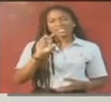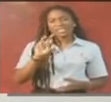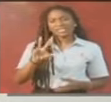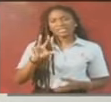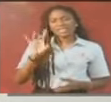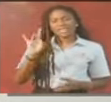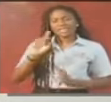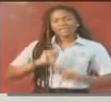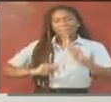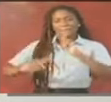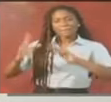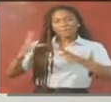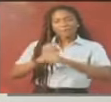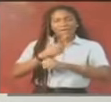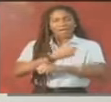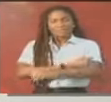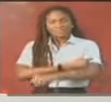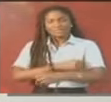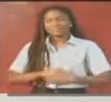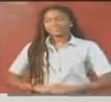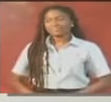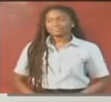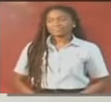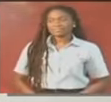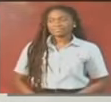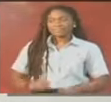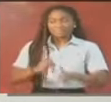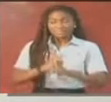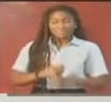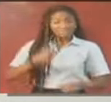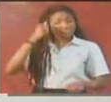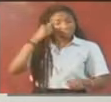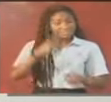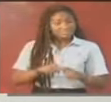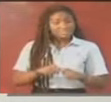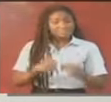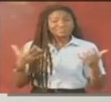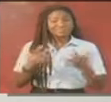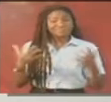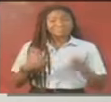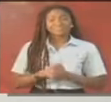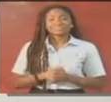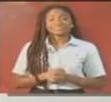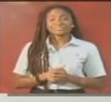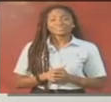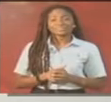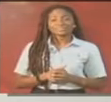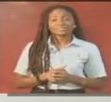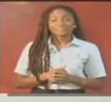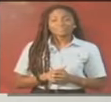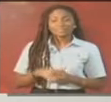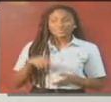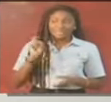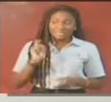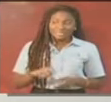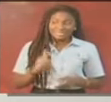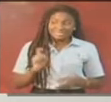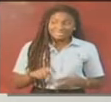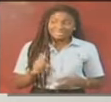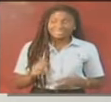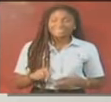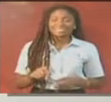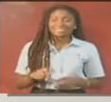38,638 individuals. Now, bearing in mind that we do need to keep doses in reserve for the second